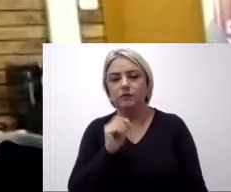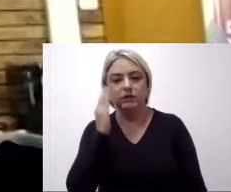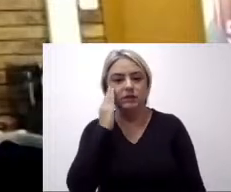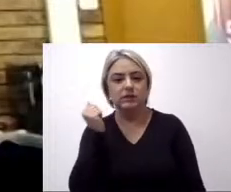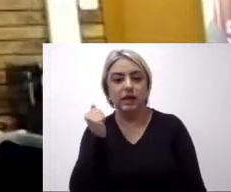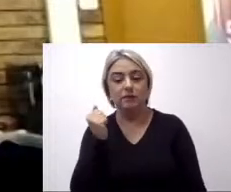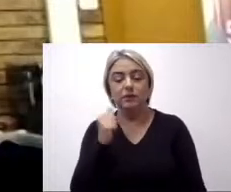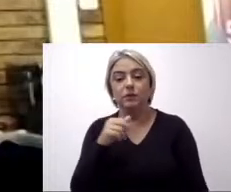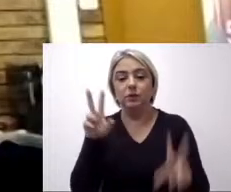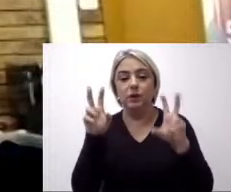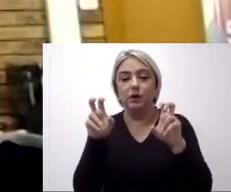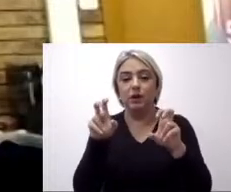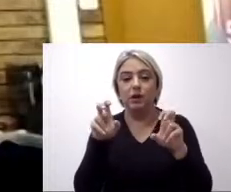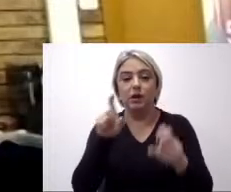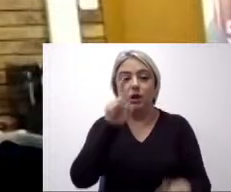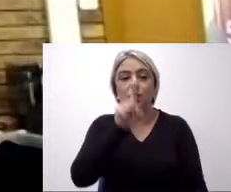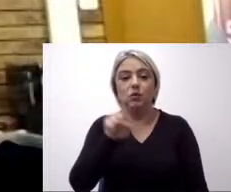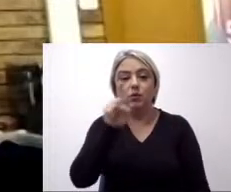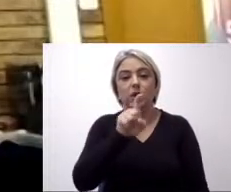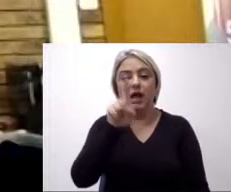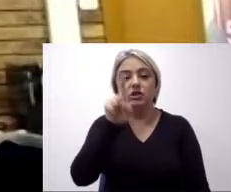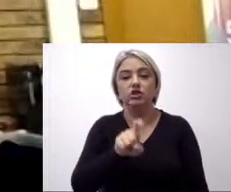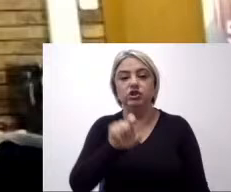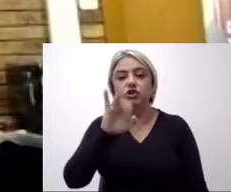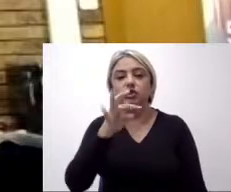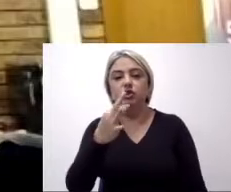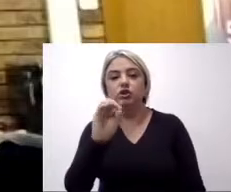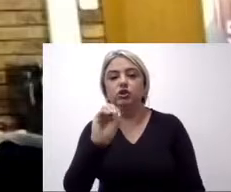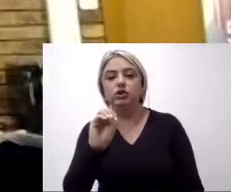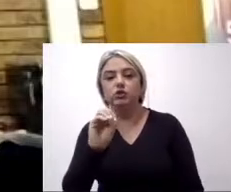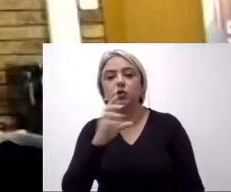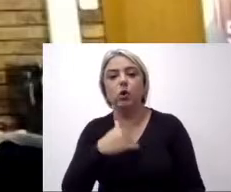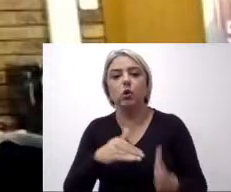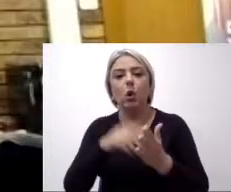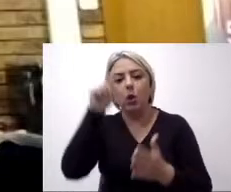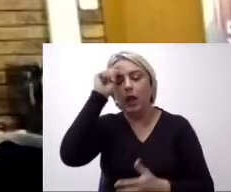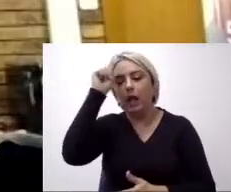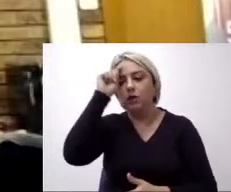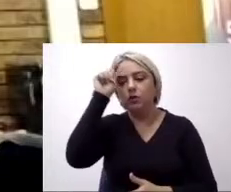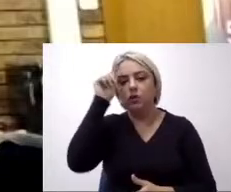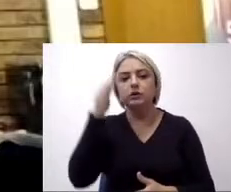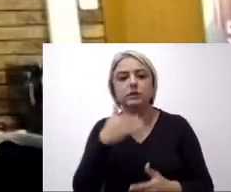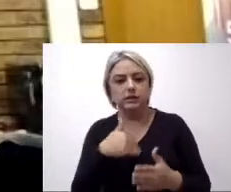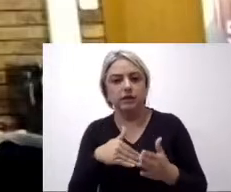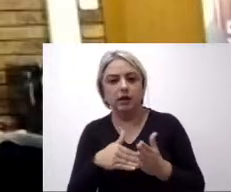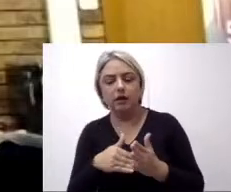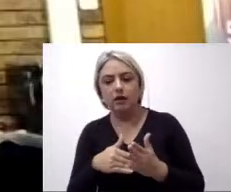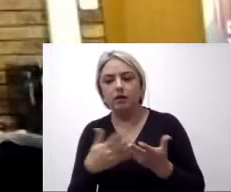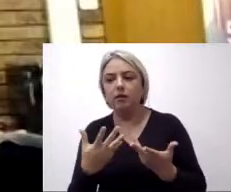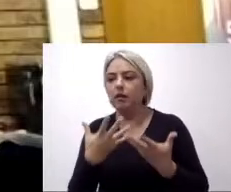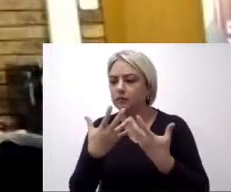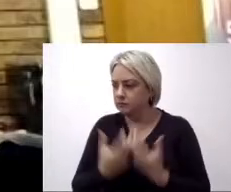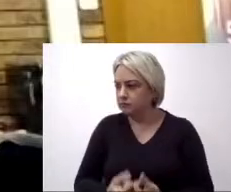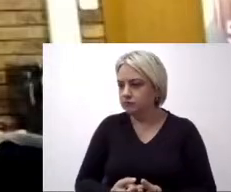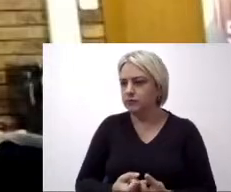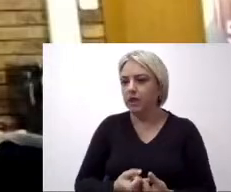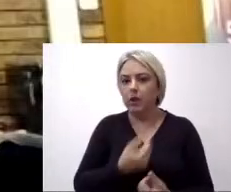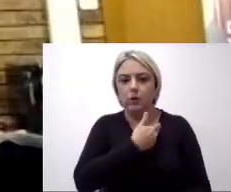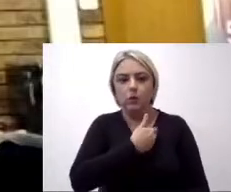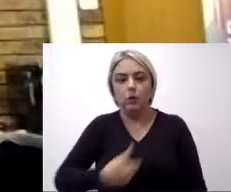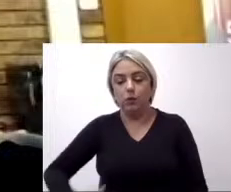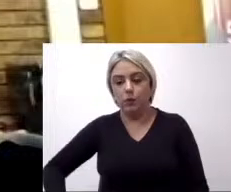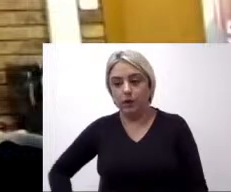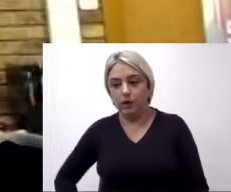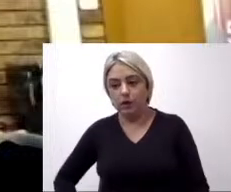on, all the actors was absolutely persuaded that the government have hidden